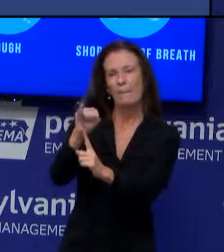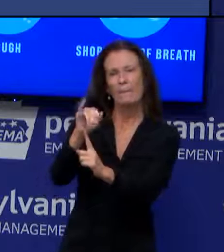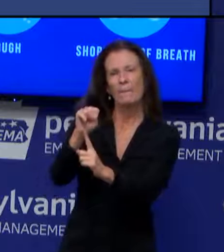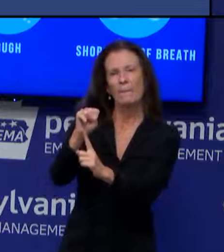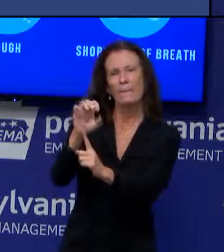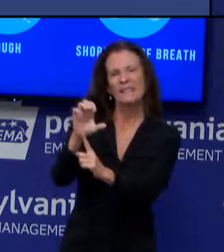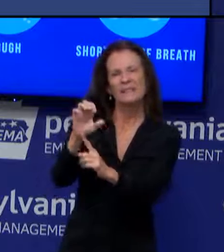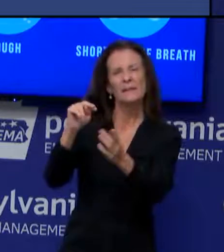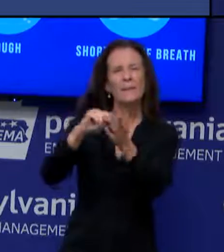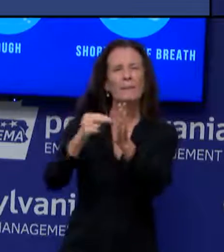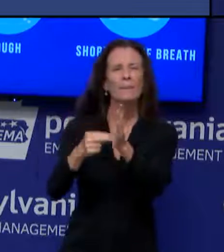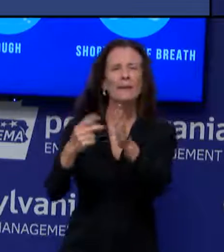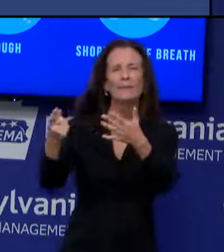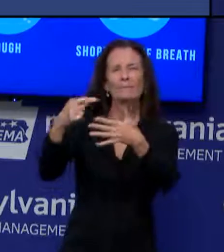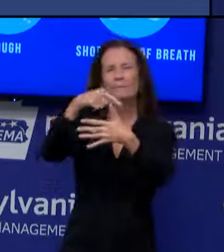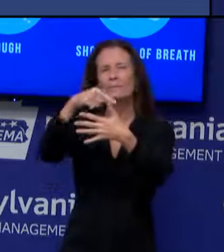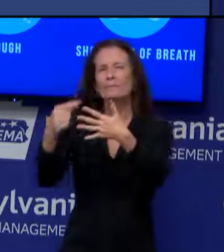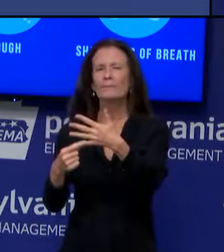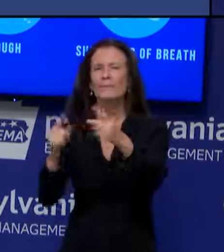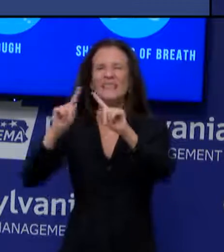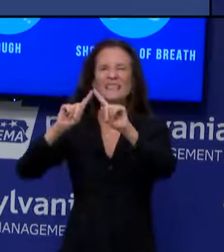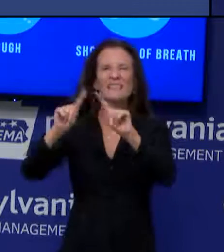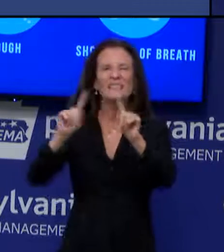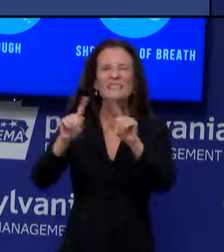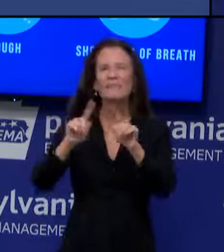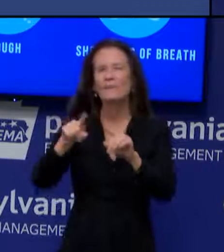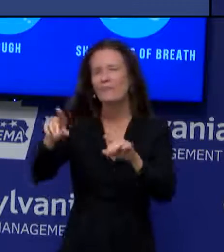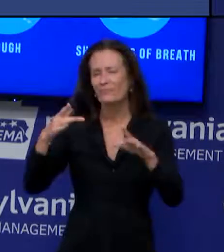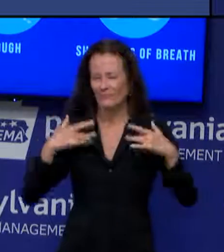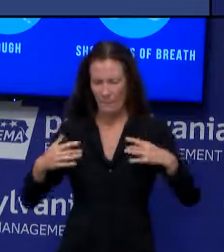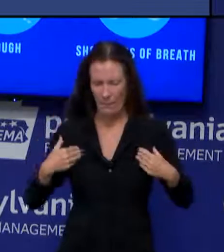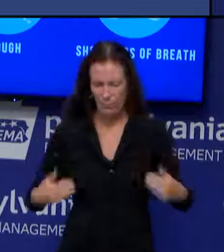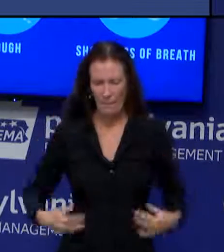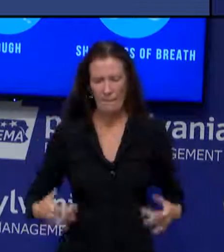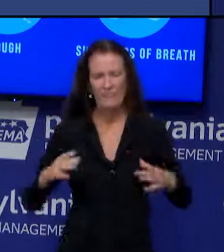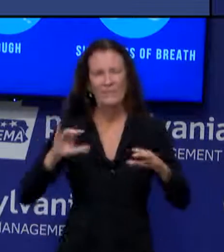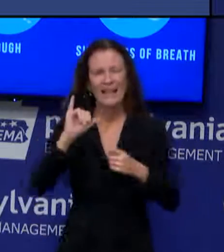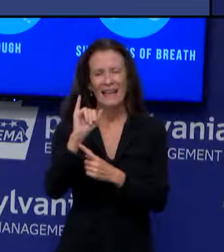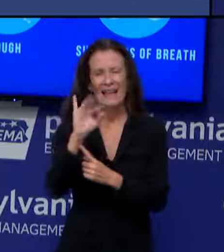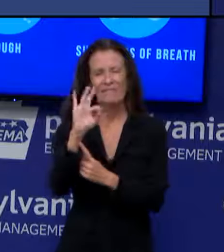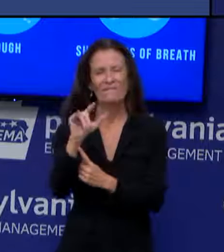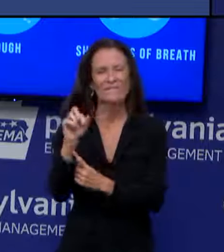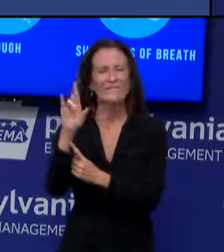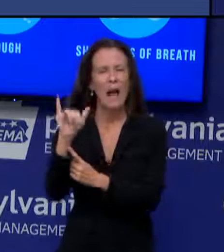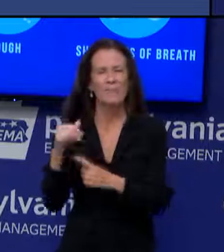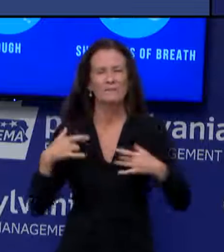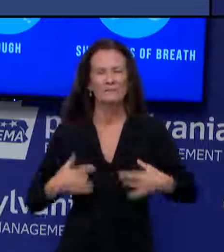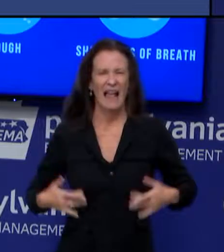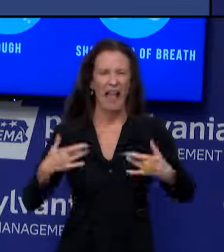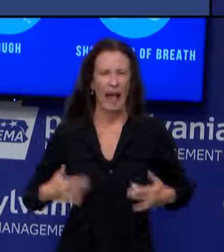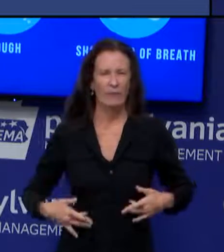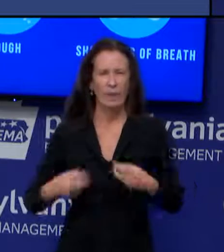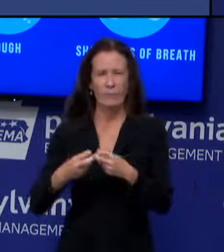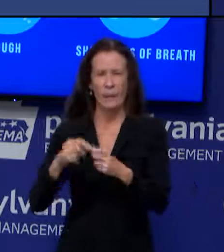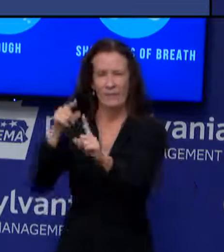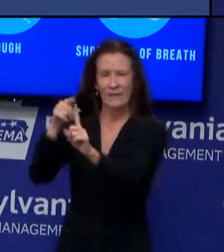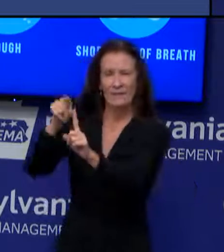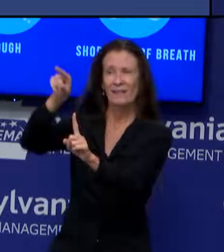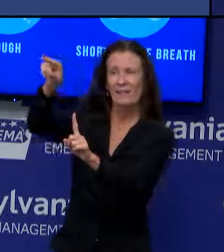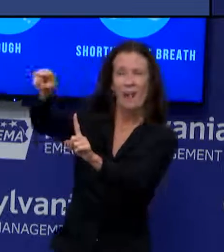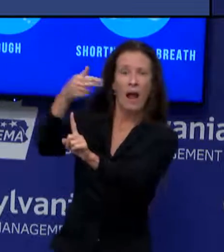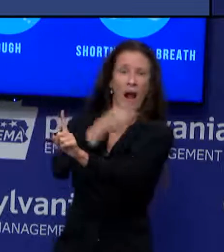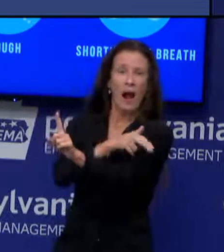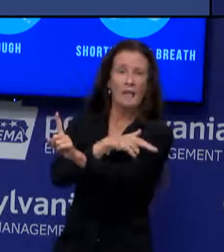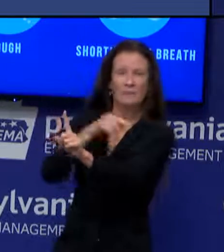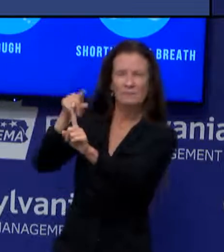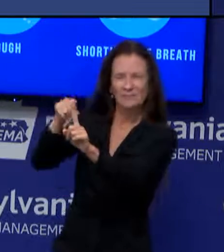inflammatory syndrome of children, taken care of by our outstanding children's hospitals. So there are many concerns about